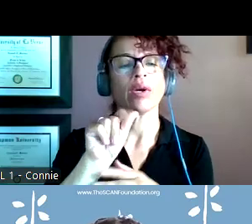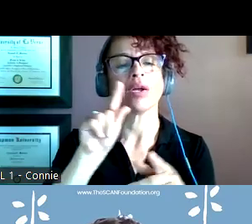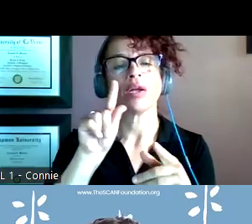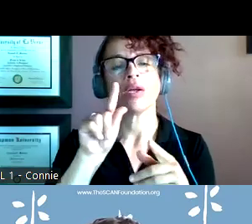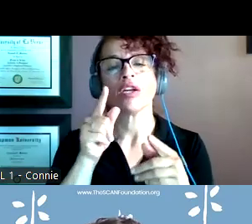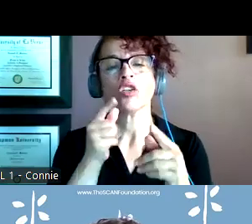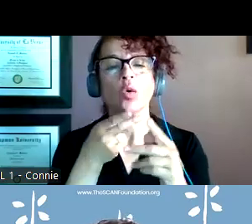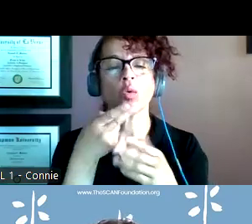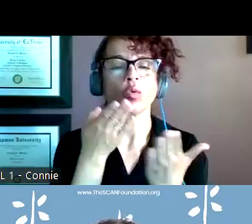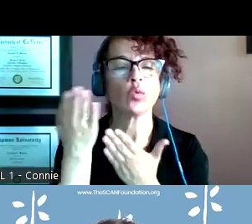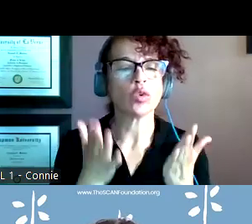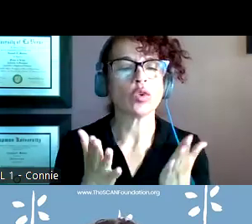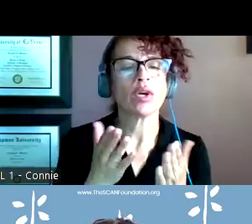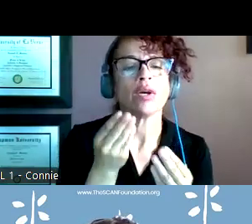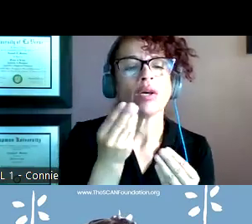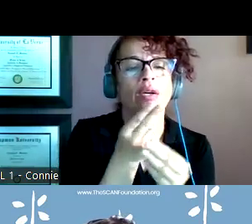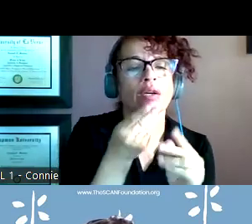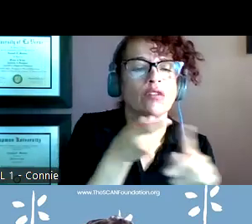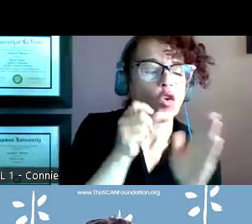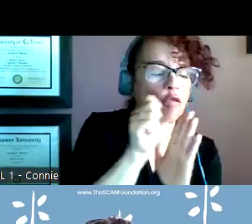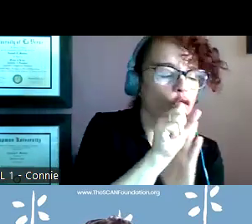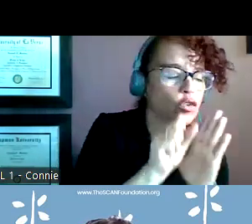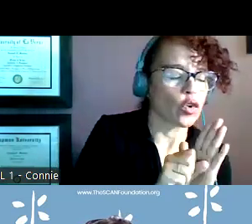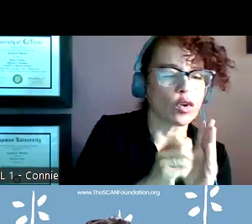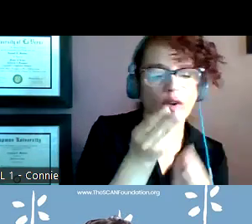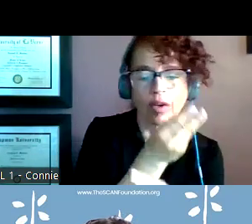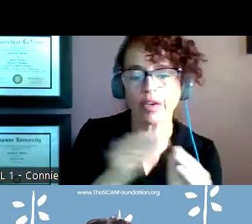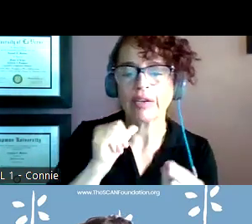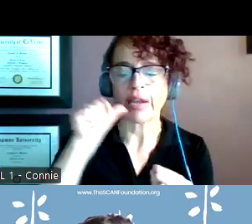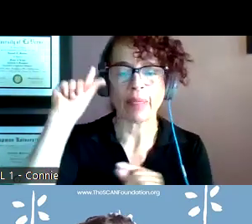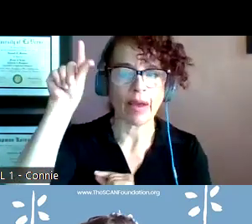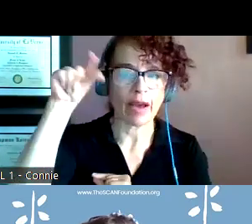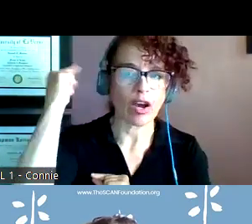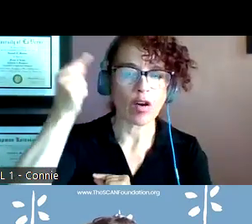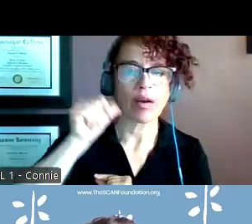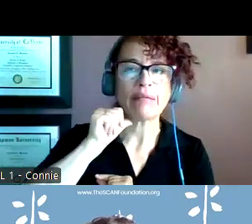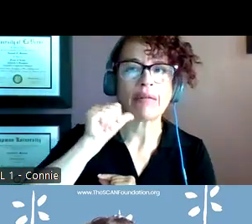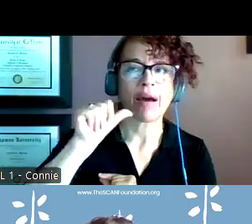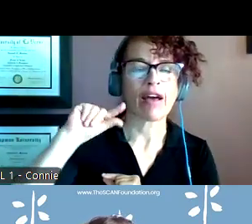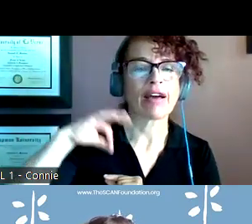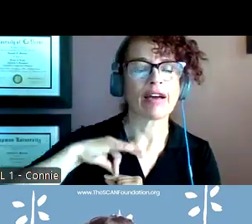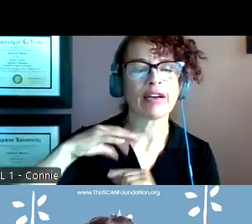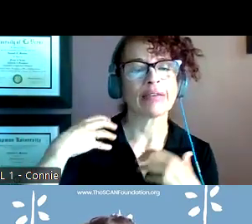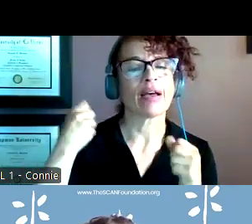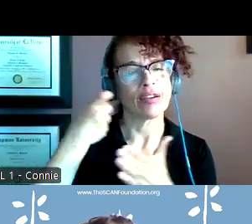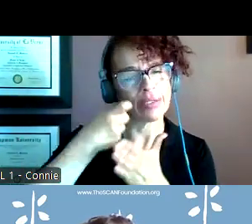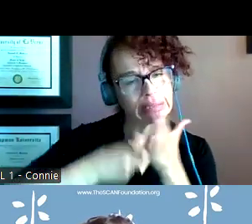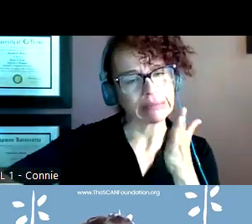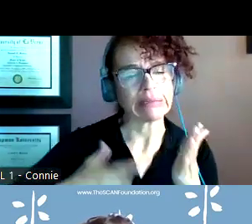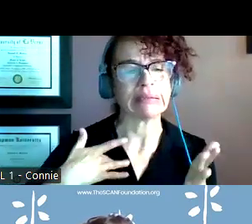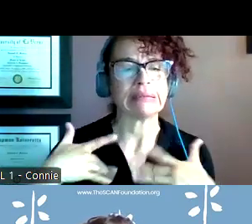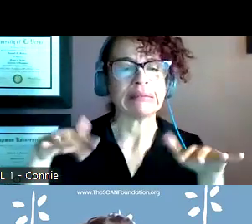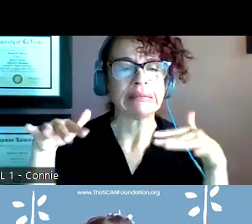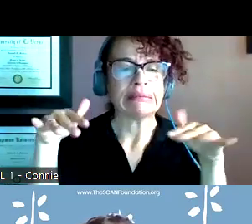of services is transitioned from the state to a non-government entity like a health plan, can really cause concern and